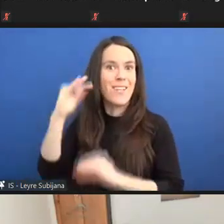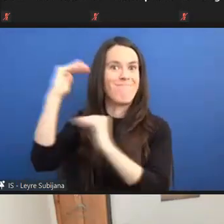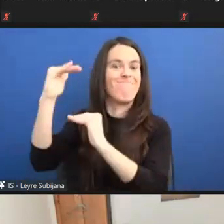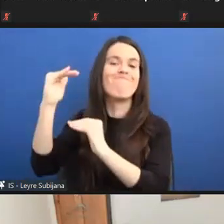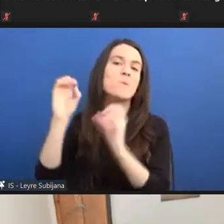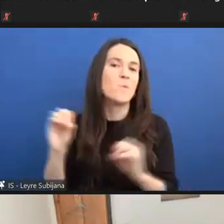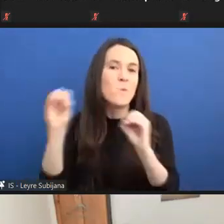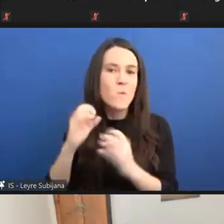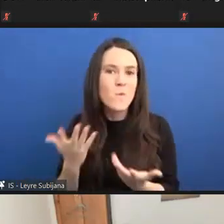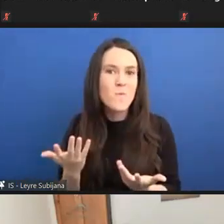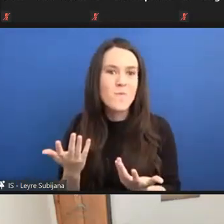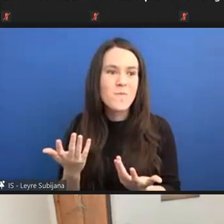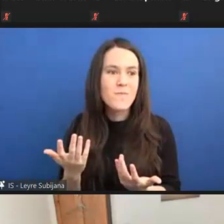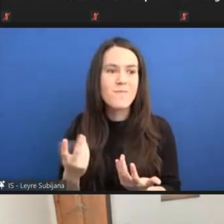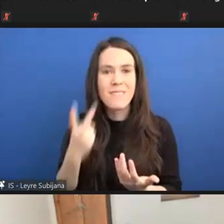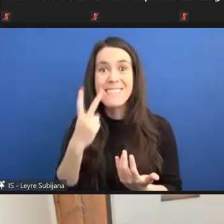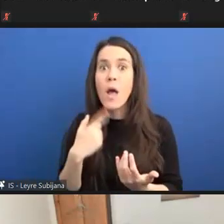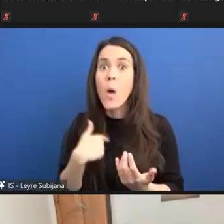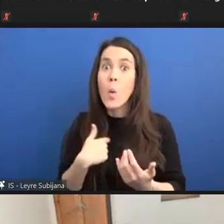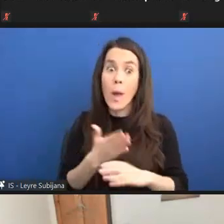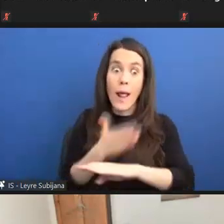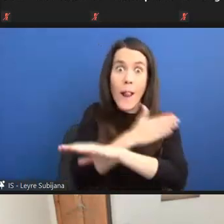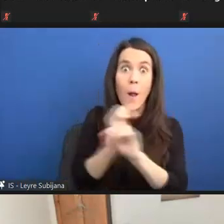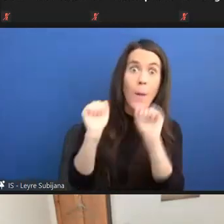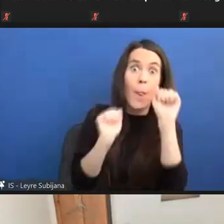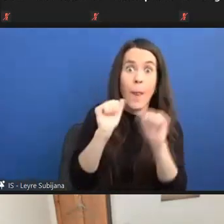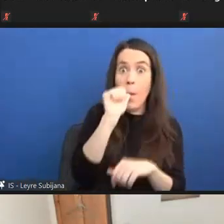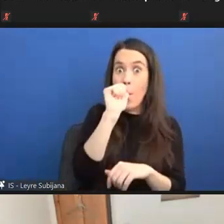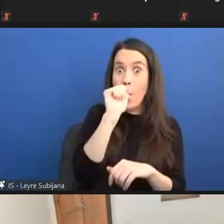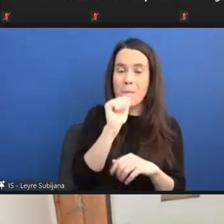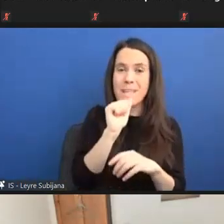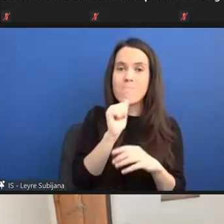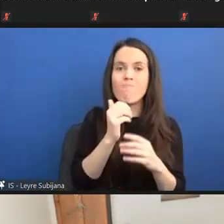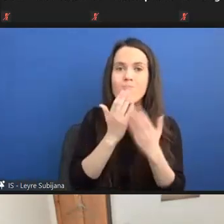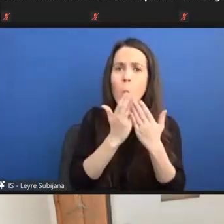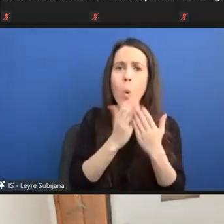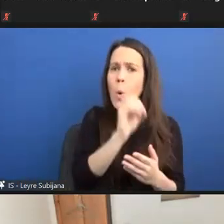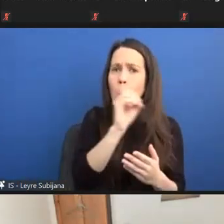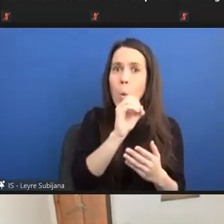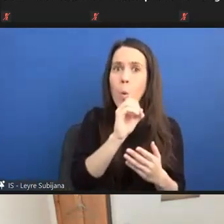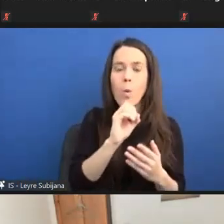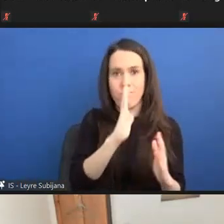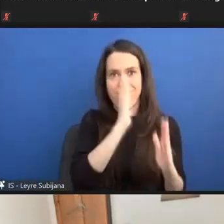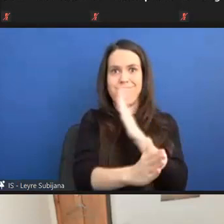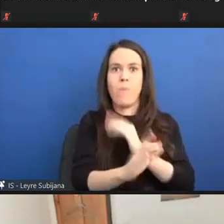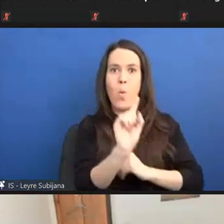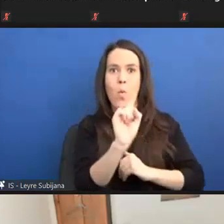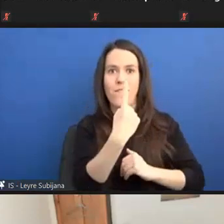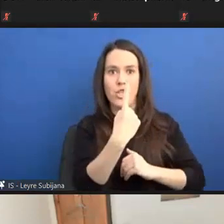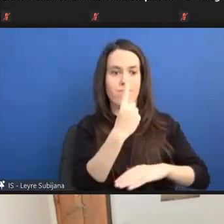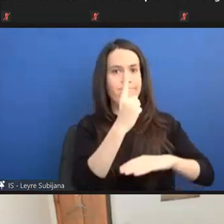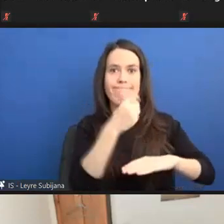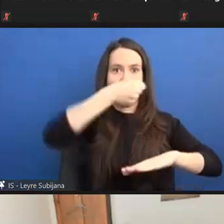primary, then secondary school. Majority, if they are well supported, they will